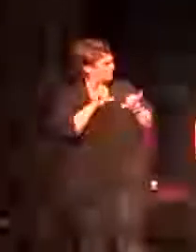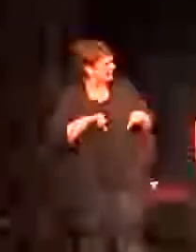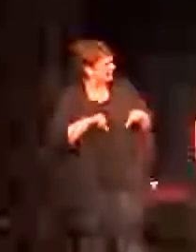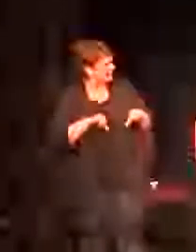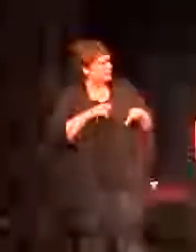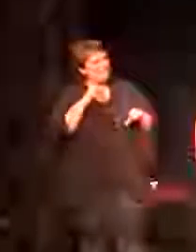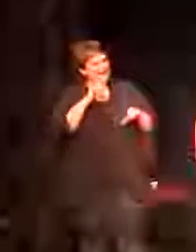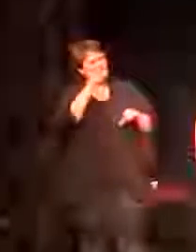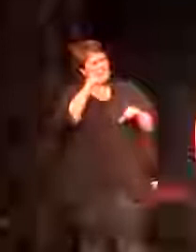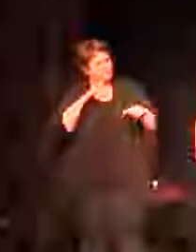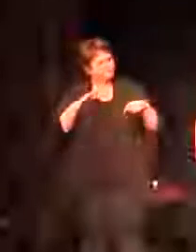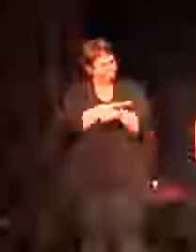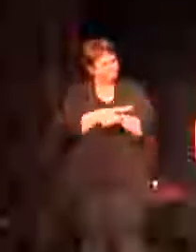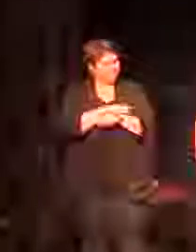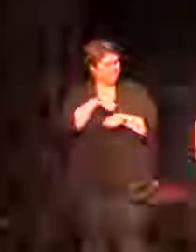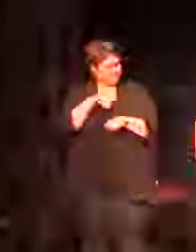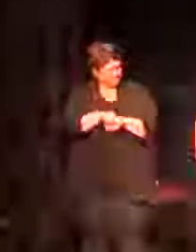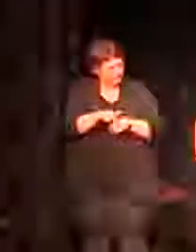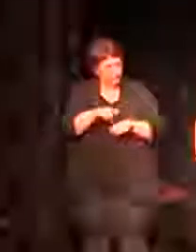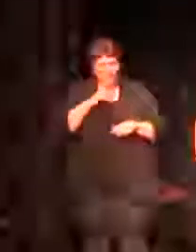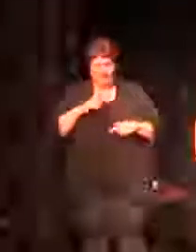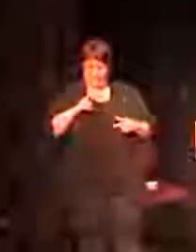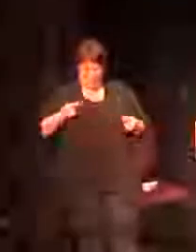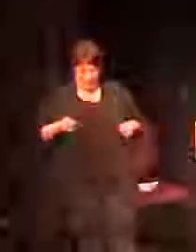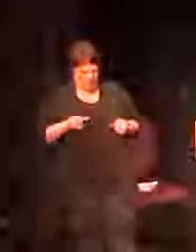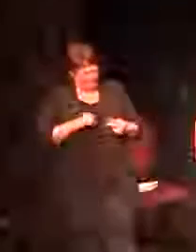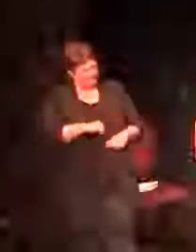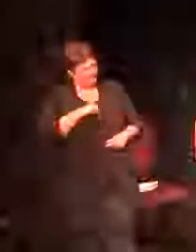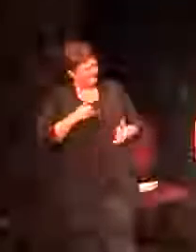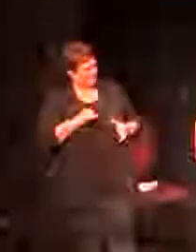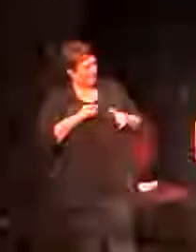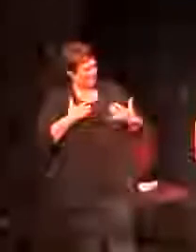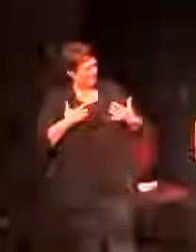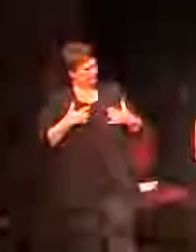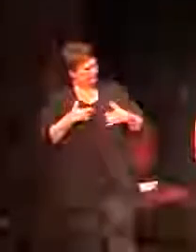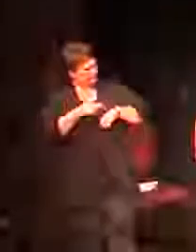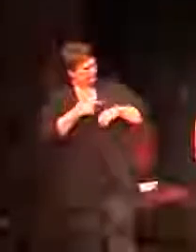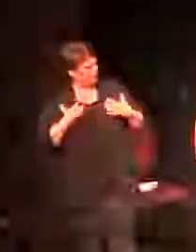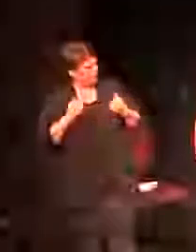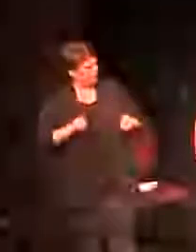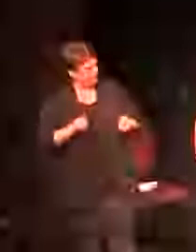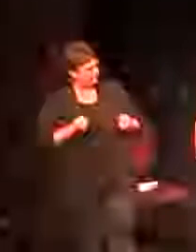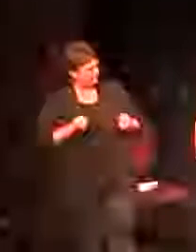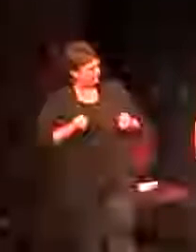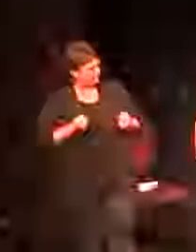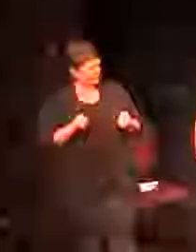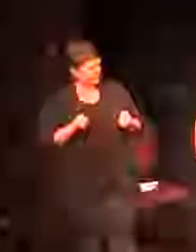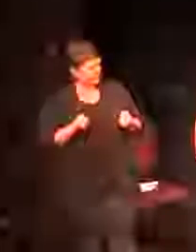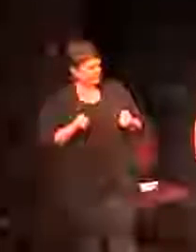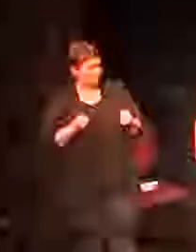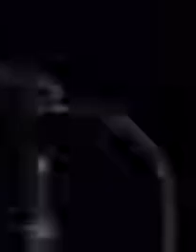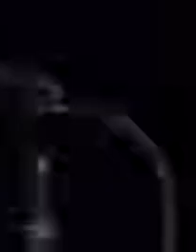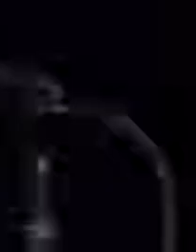system so injured workers can have a little dignity and have the time they need to heal so they can return to their